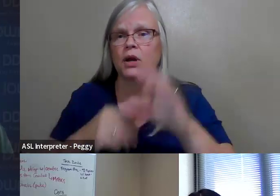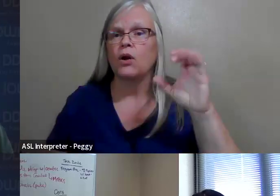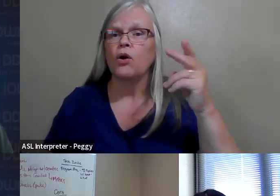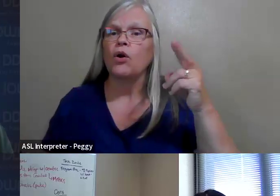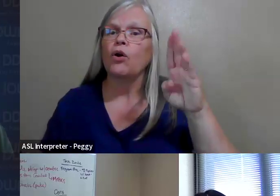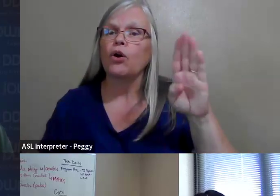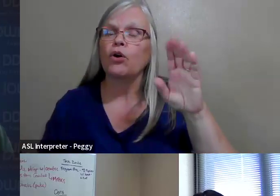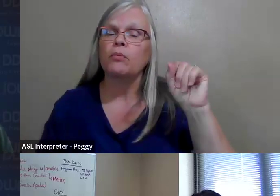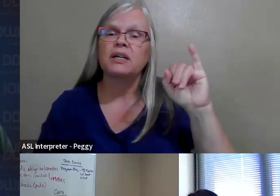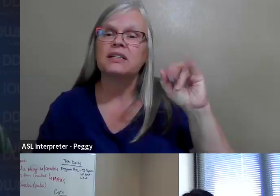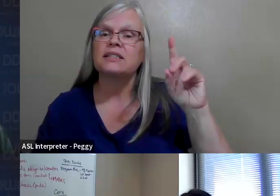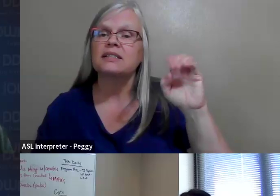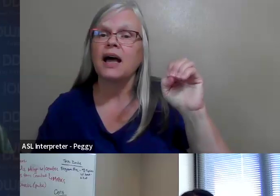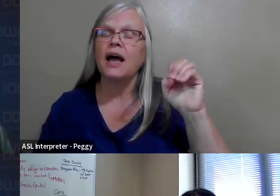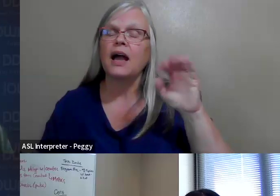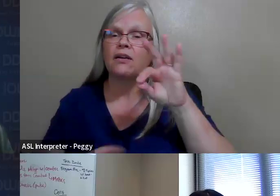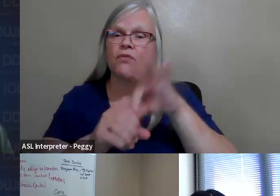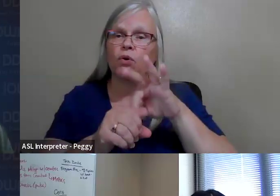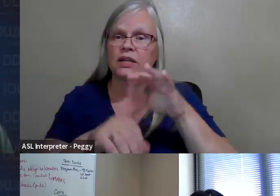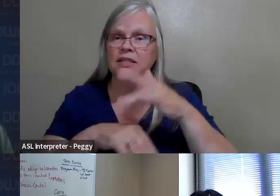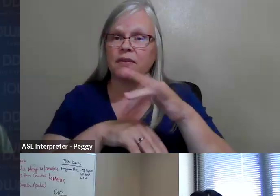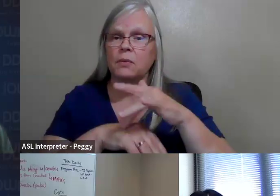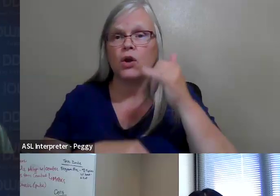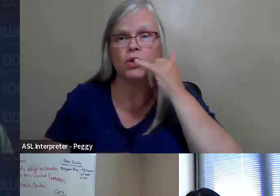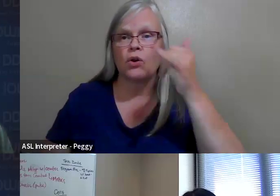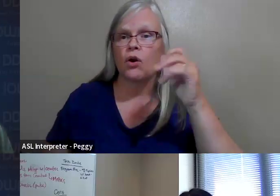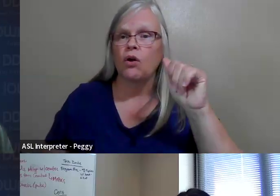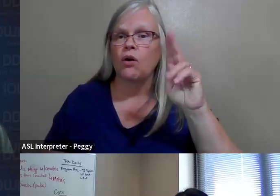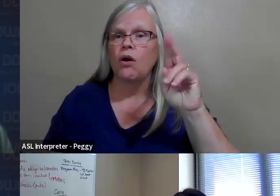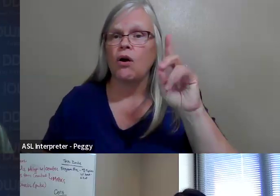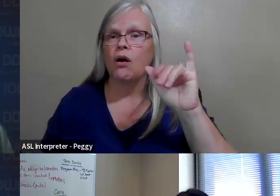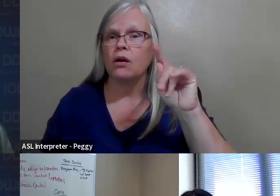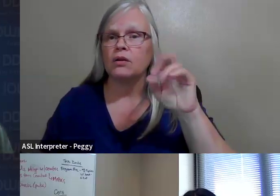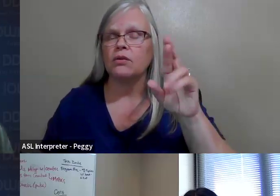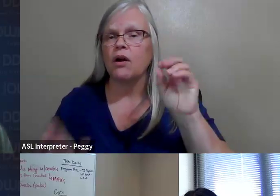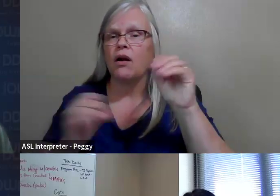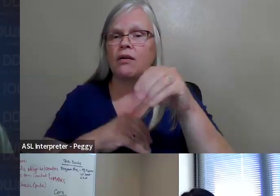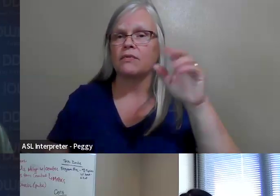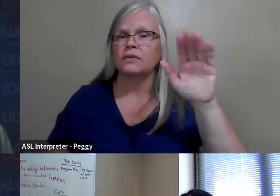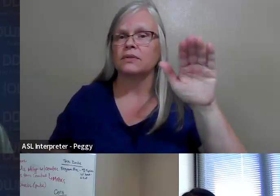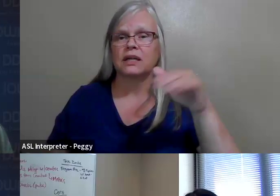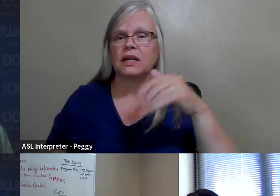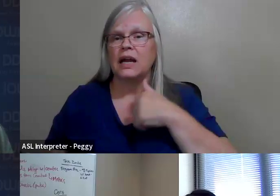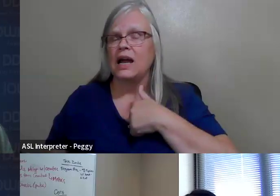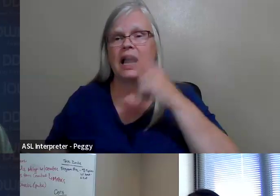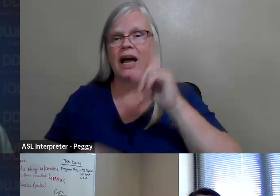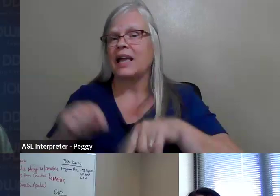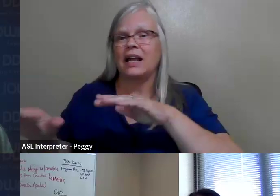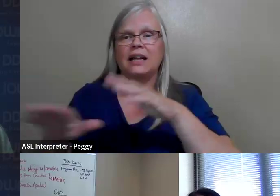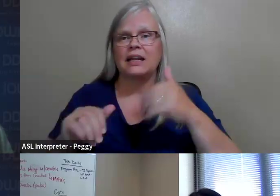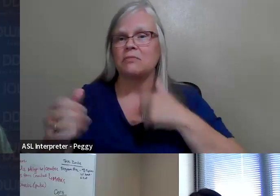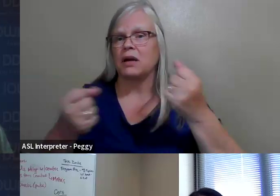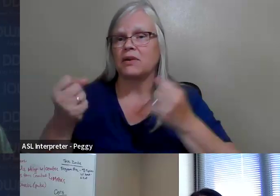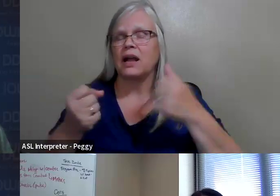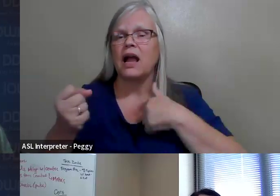is available at every polling place. So you call the auditor's office and you say, I can't leave my vehicle. I need